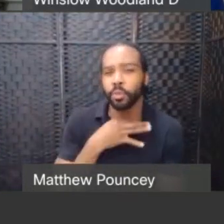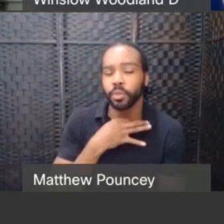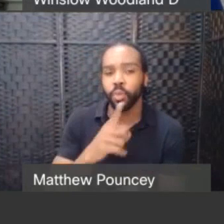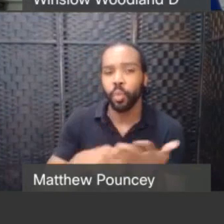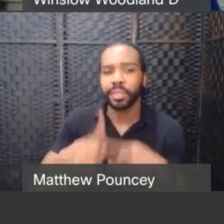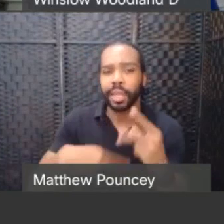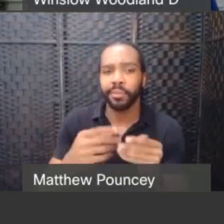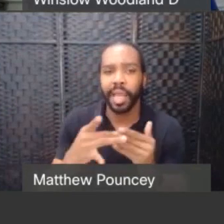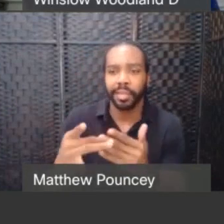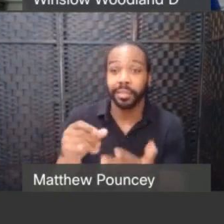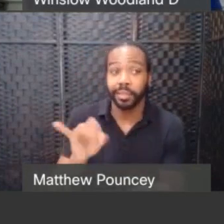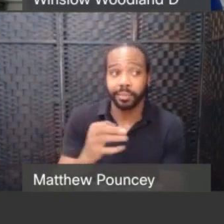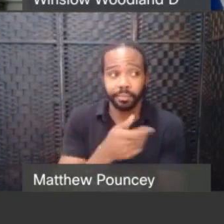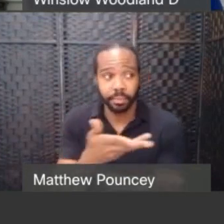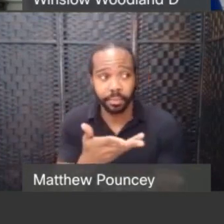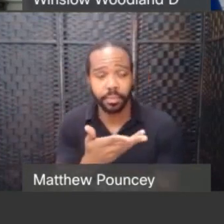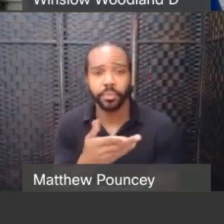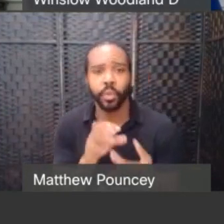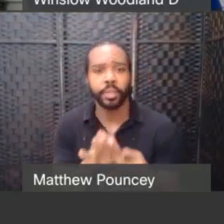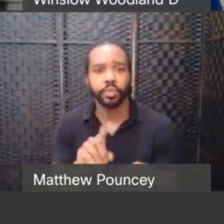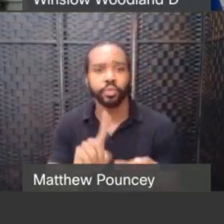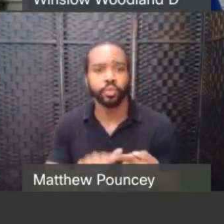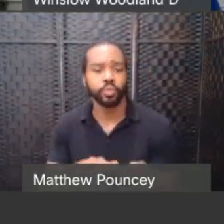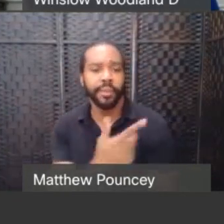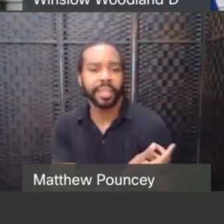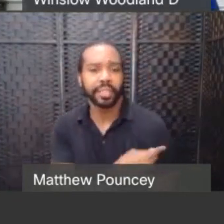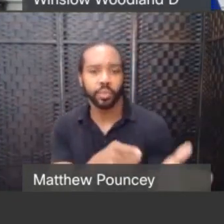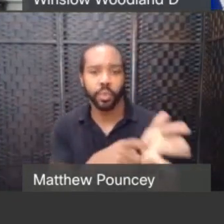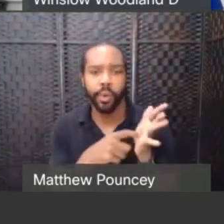give providers regarding vaccination requirements?